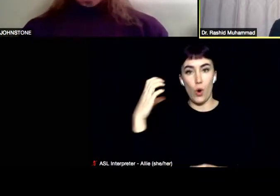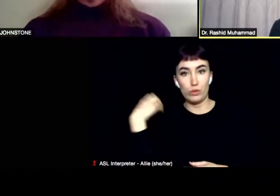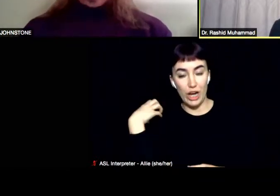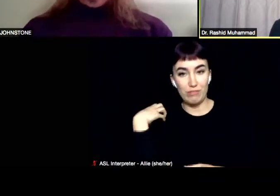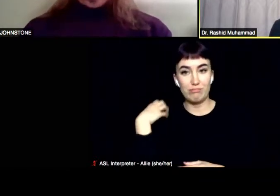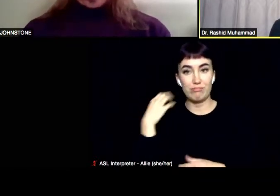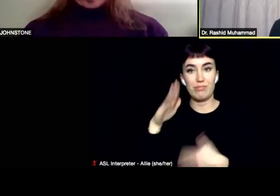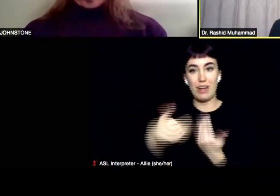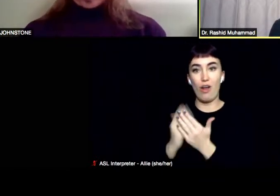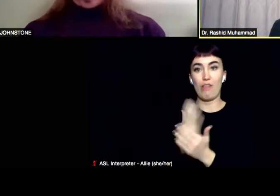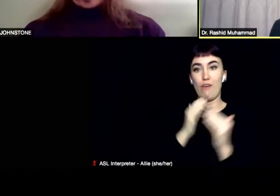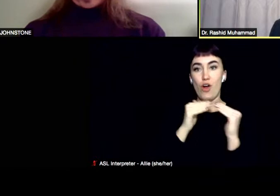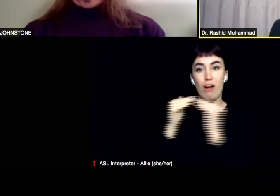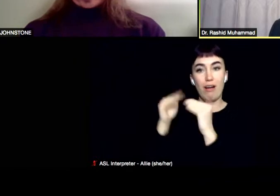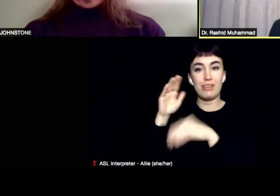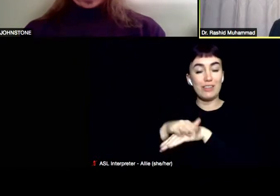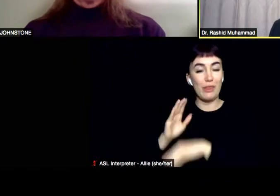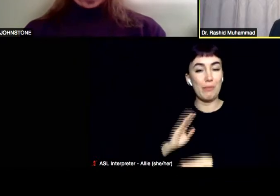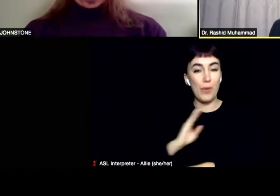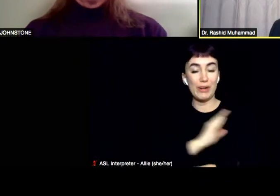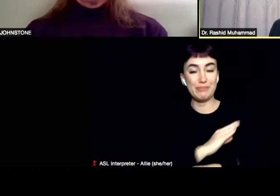all of our colleagues on the board.